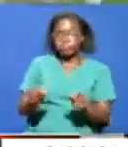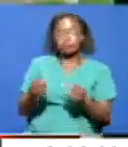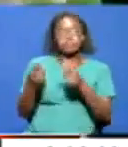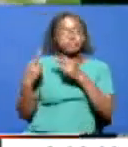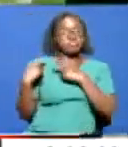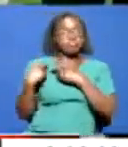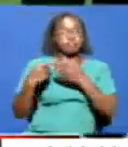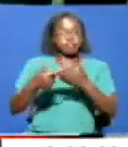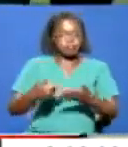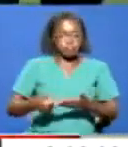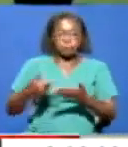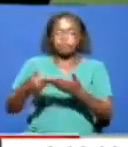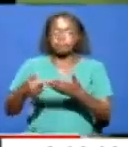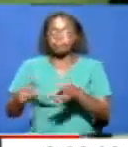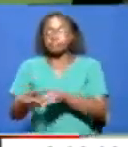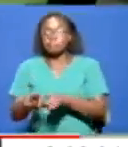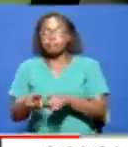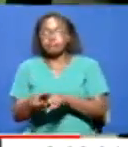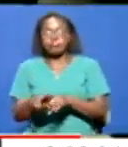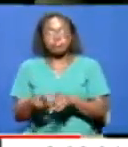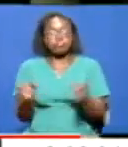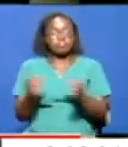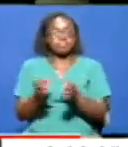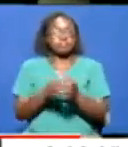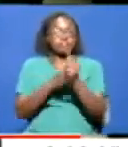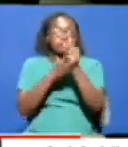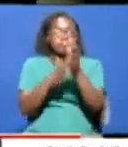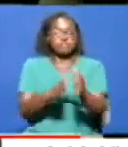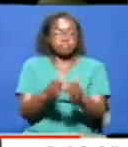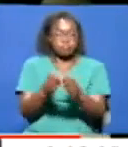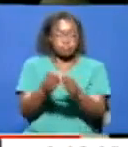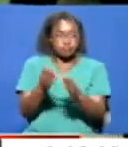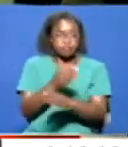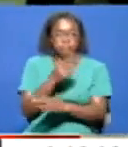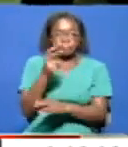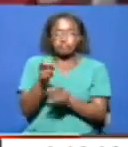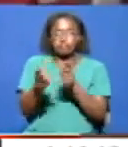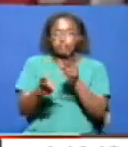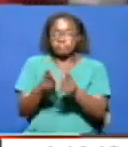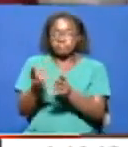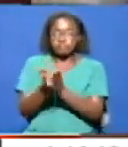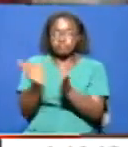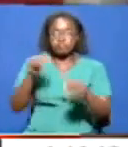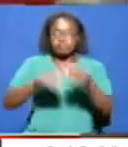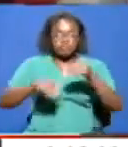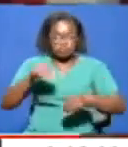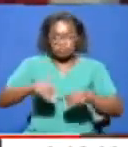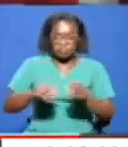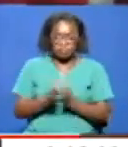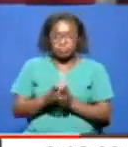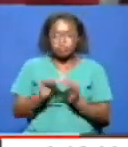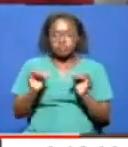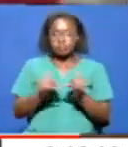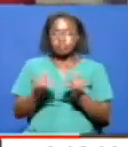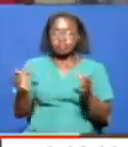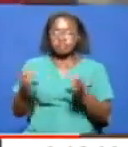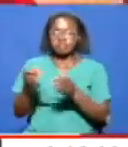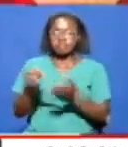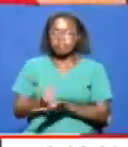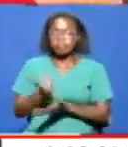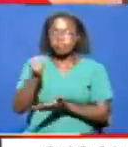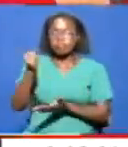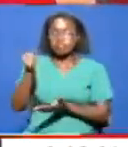negotiate with same-minded party leaders and parties ahead of the 2022 general election. The new party officials appointed by